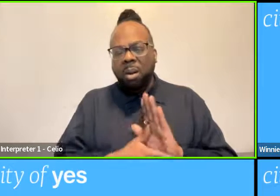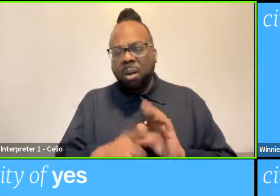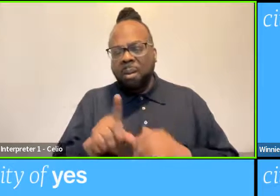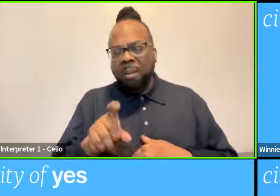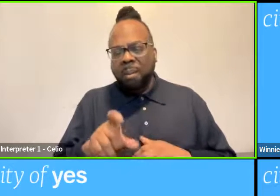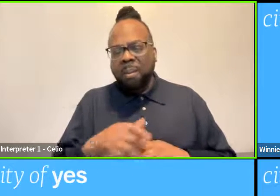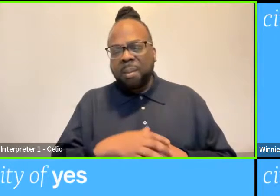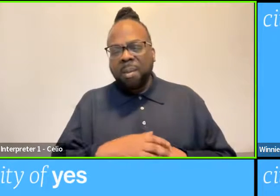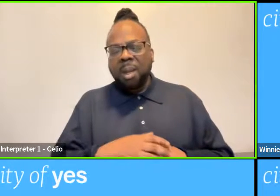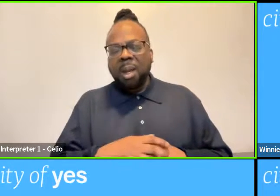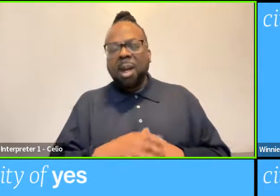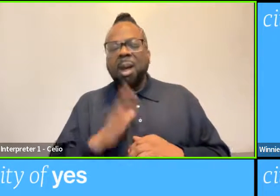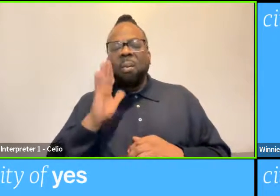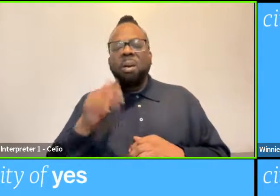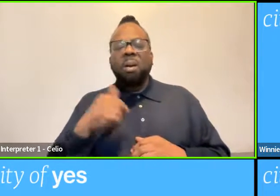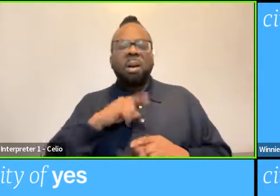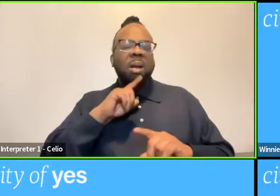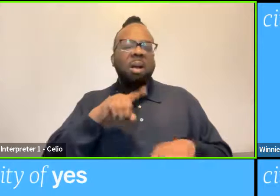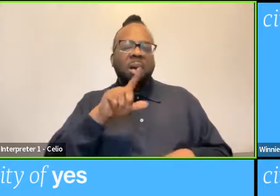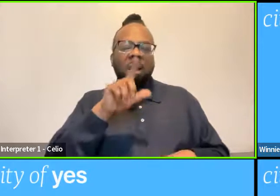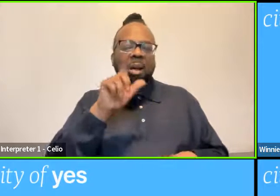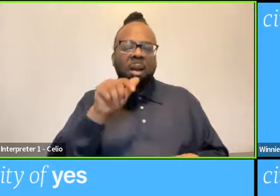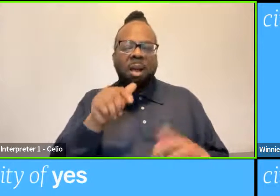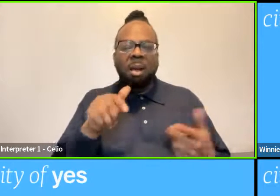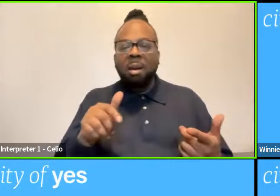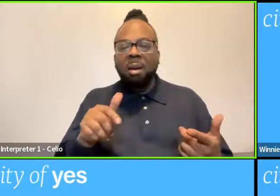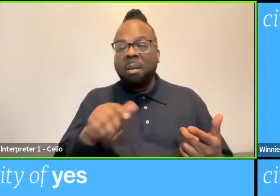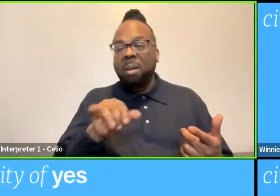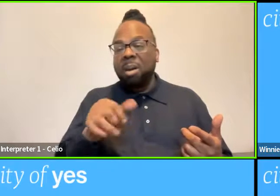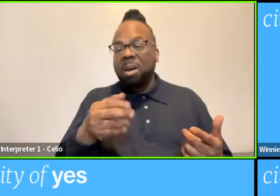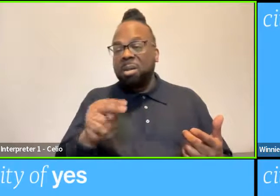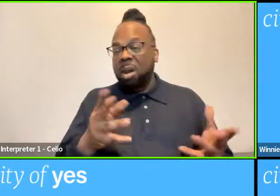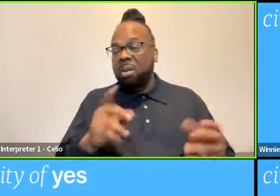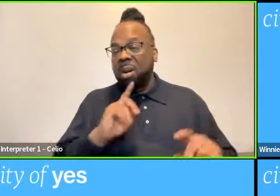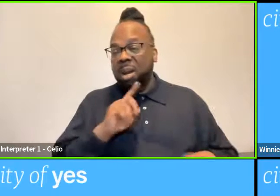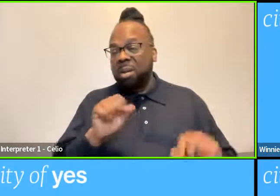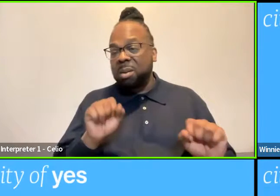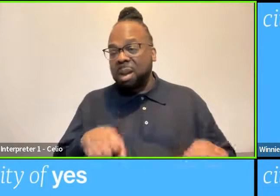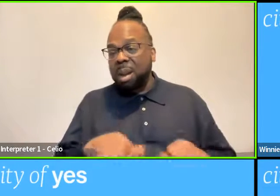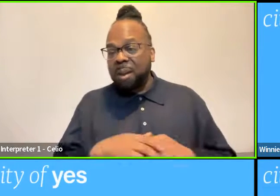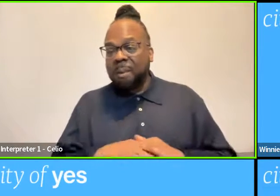we may get to later on, but it'd be great to hear a little bit about that.